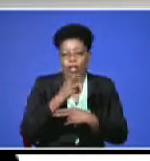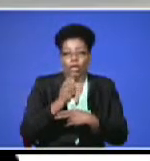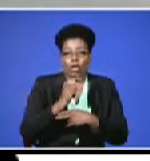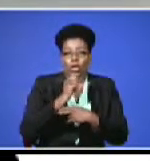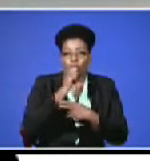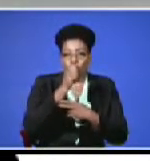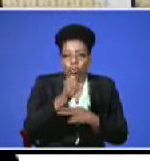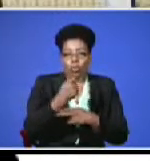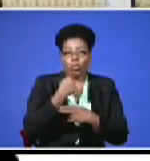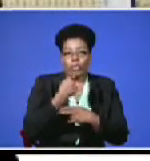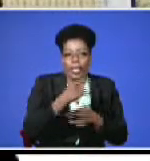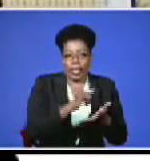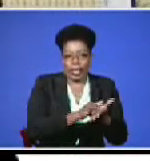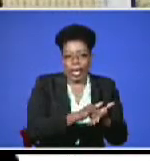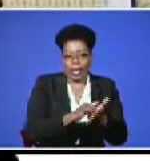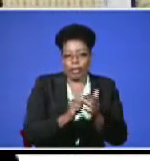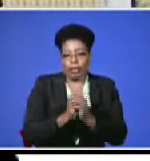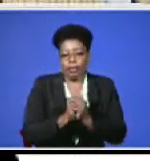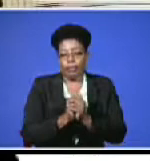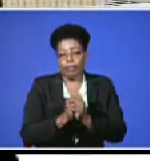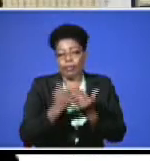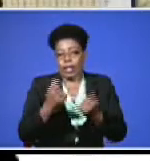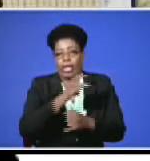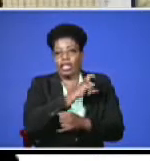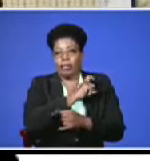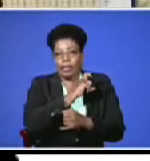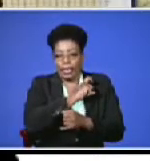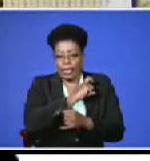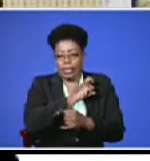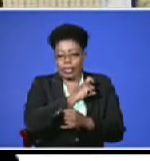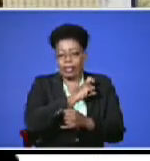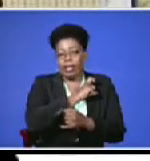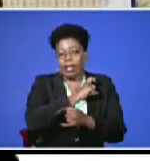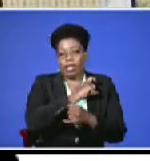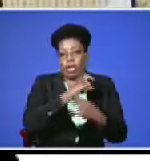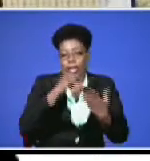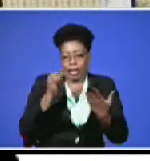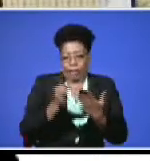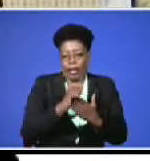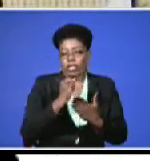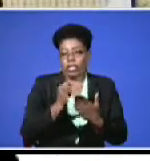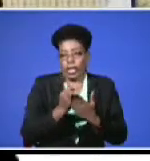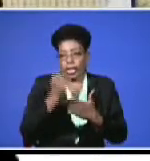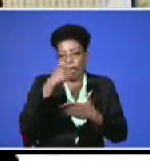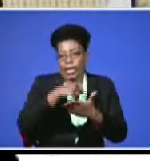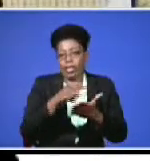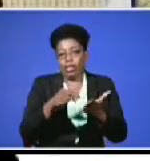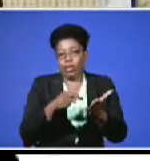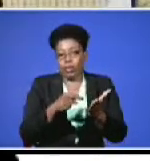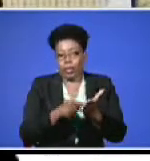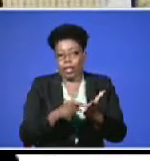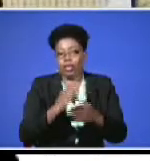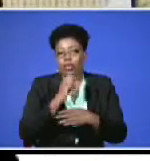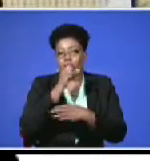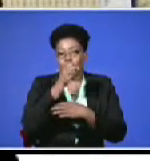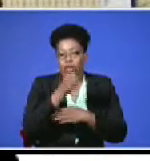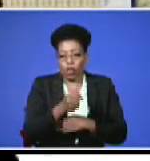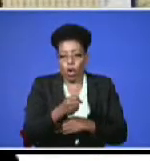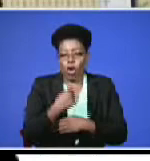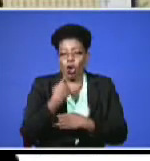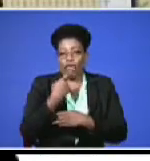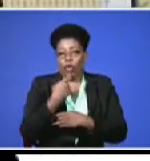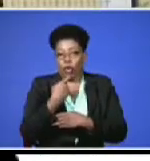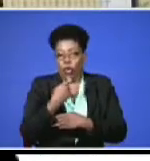us to make such a statement. The Royal Bahamas Police Force is expected to launch a thorough investigation into the matter to ensure those who